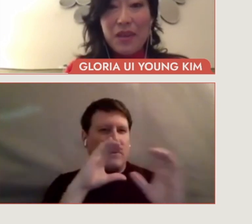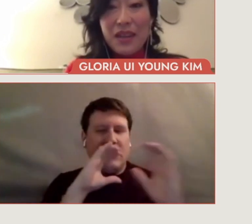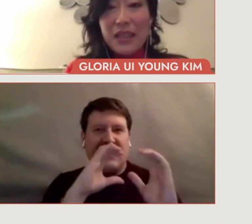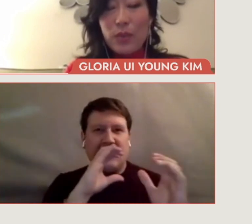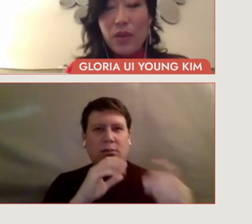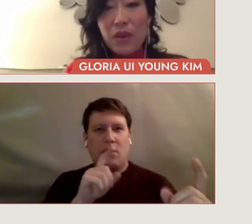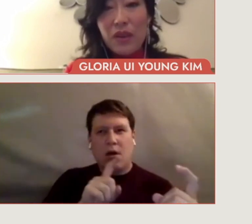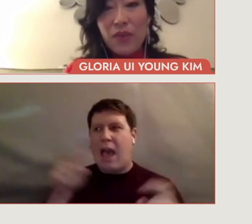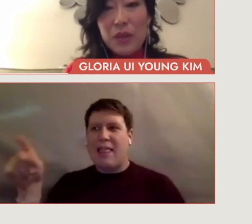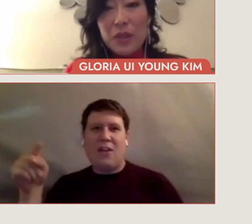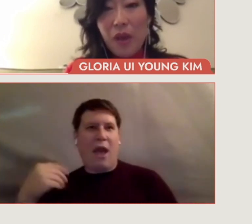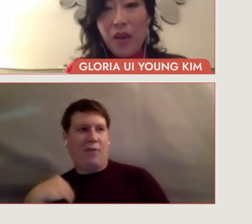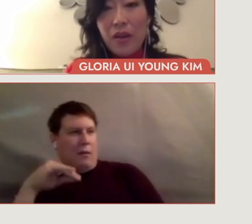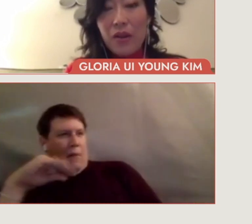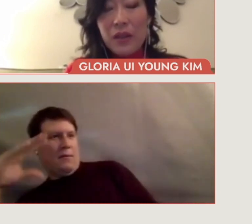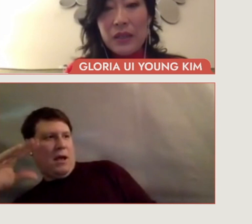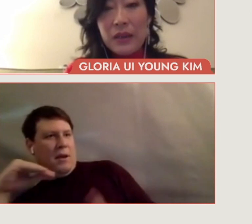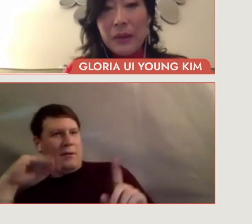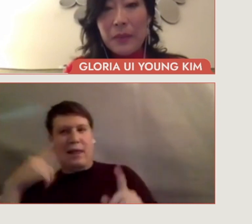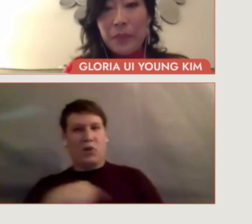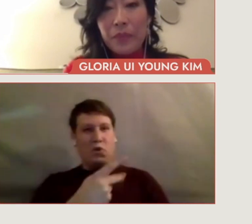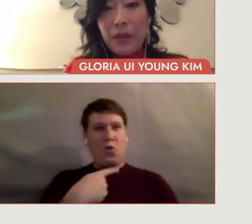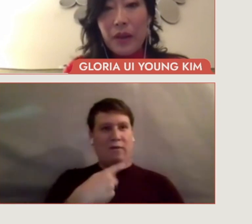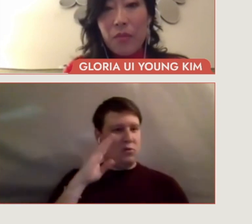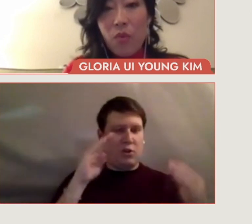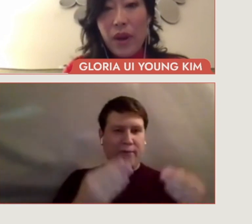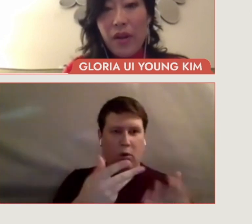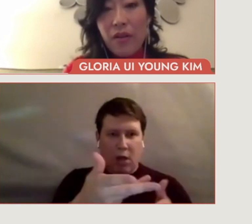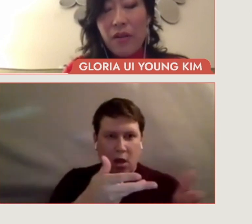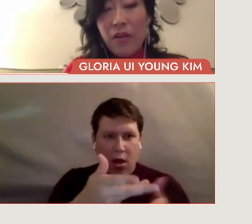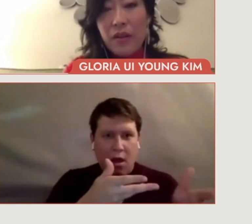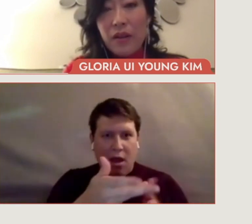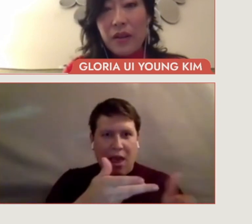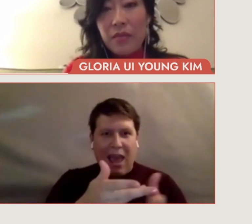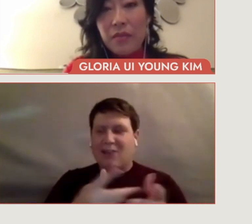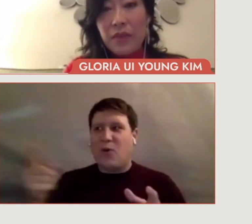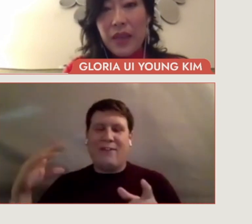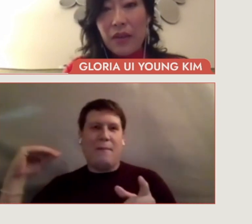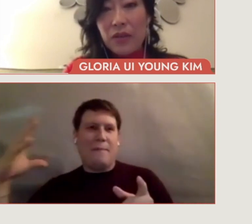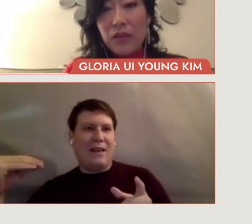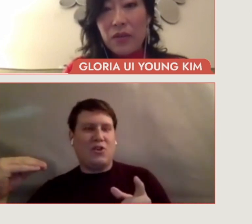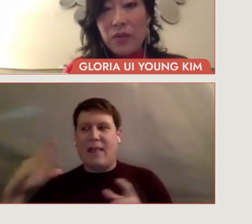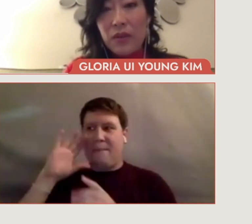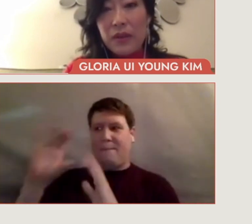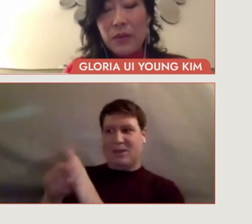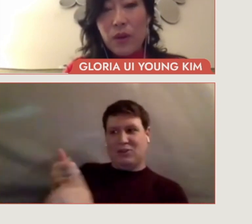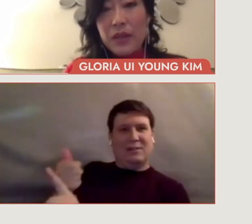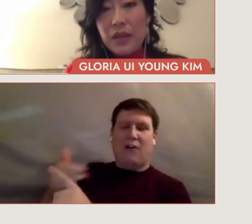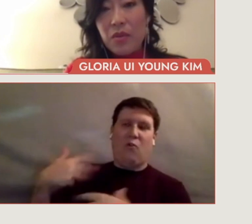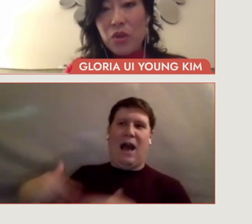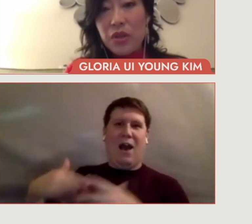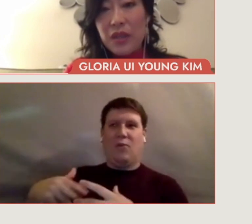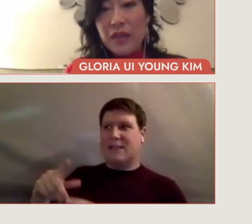I mean, I guess we really focused a lot on where the character it